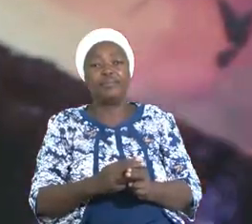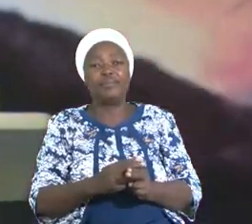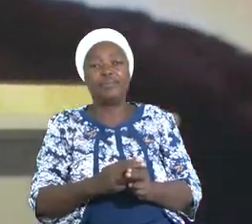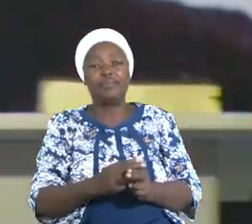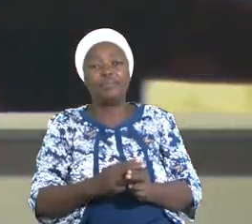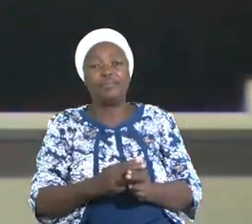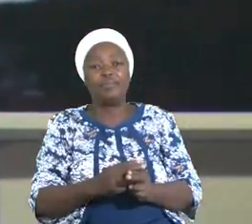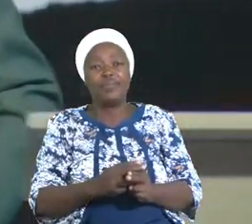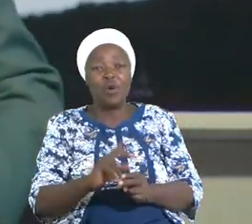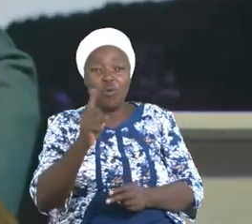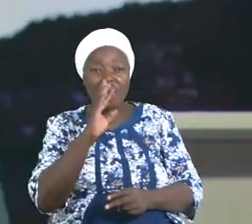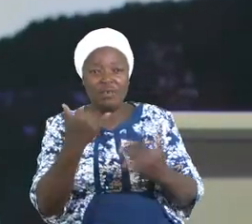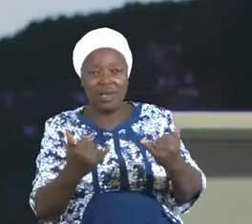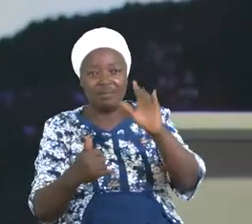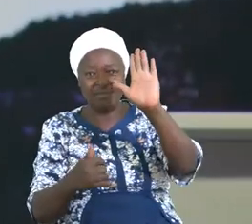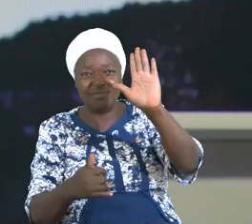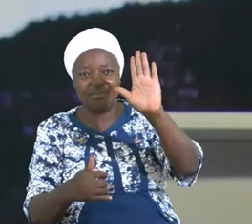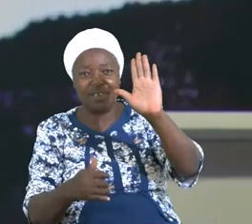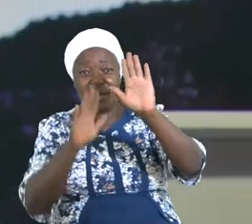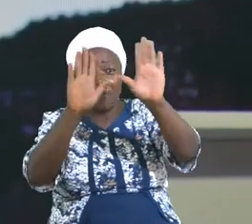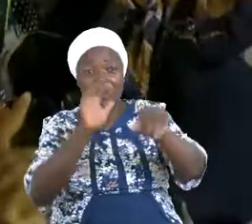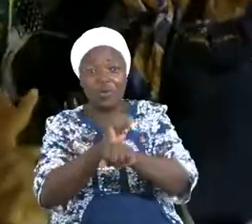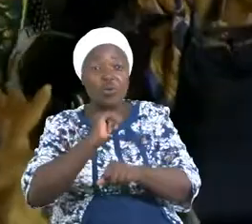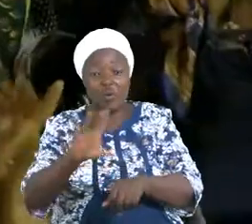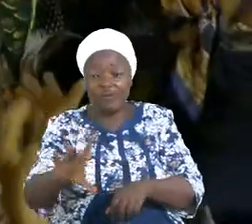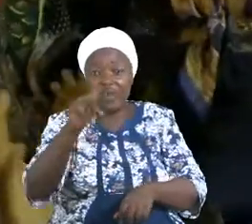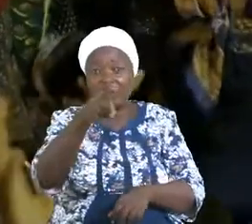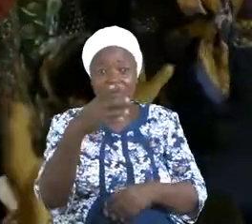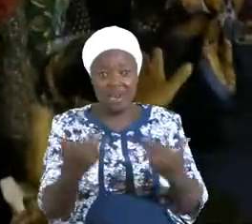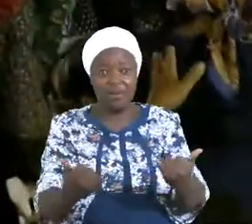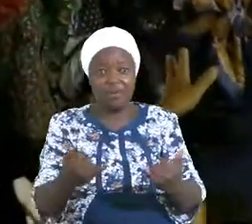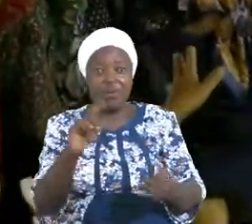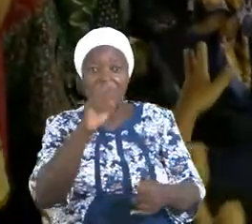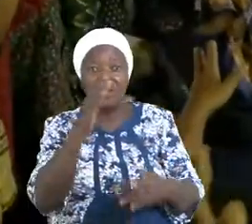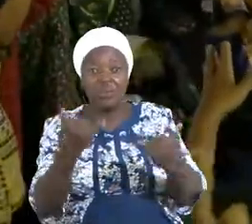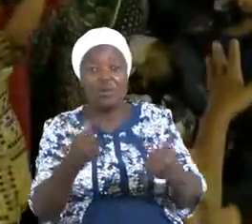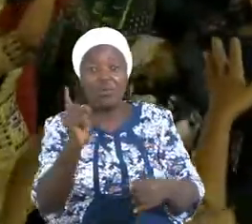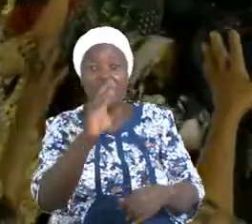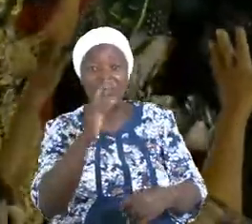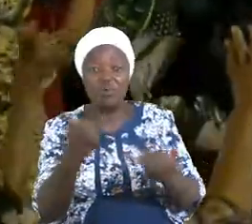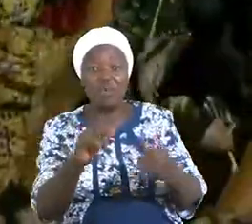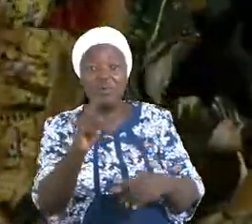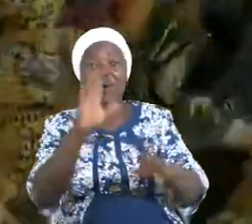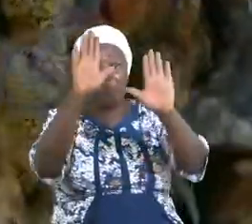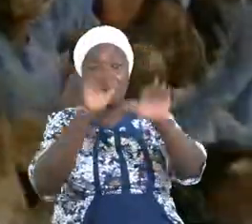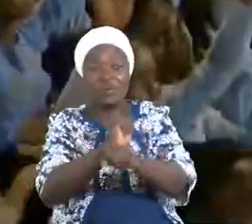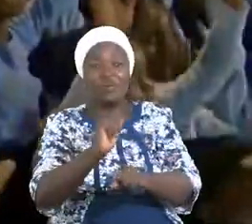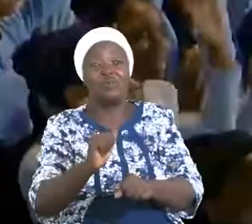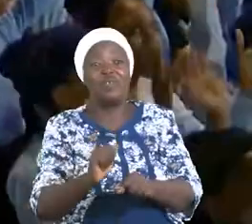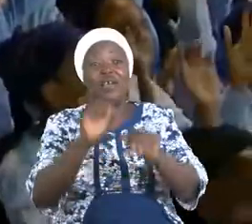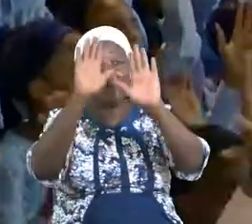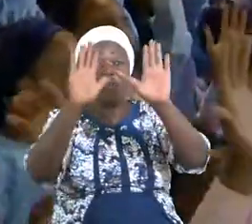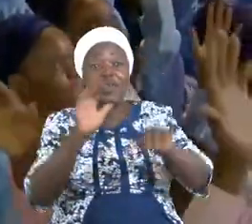Where are you? Miracle is going to locate you right now. Where are you? Where are you? Miracle,